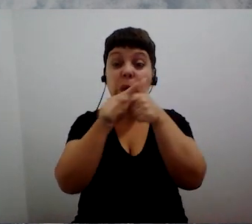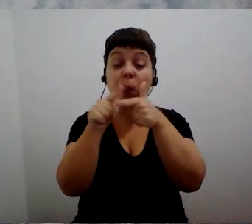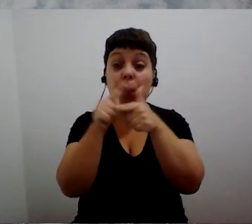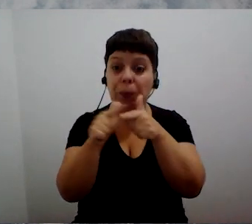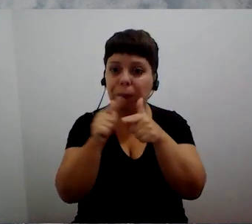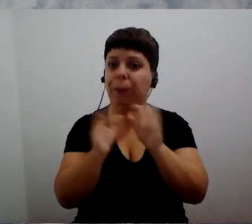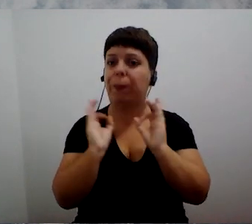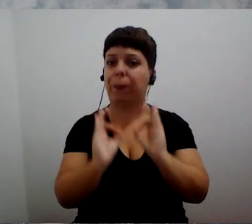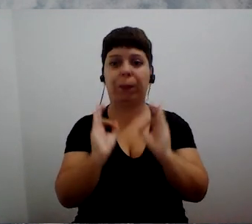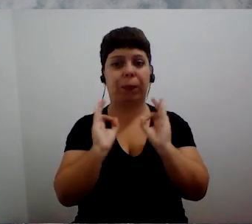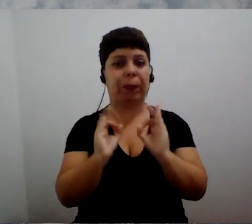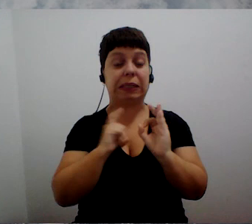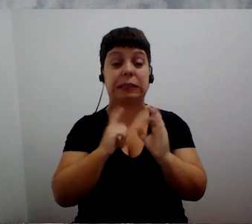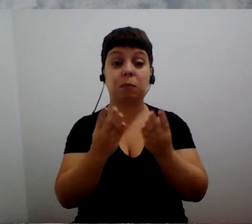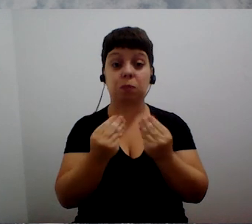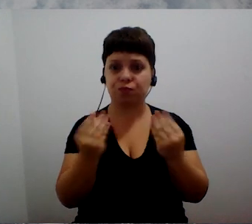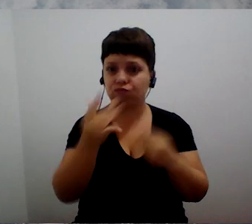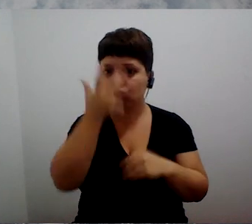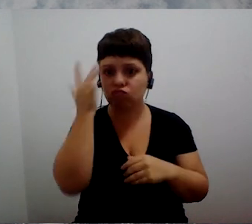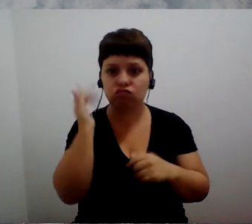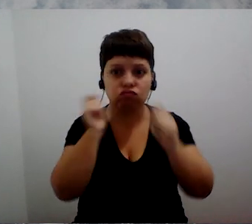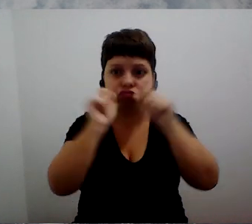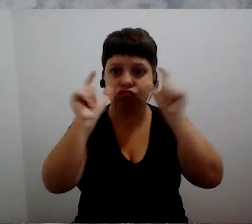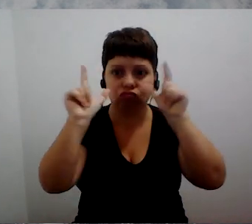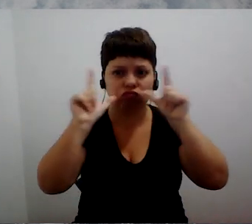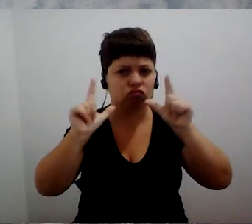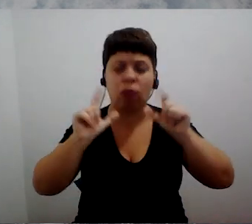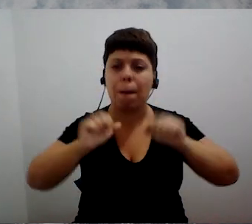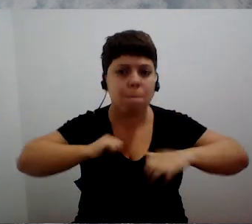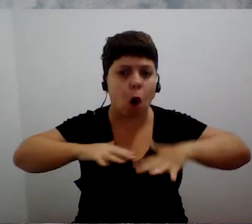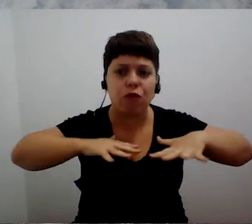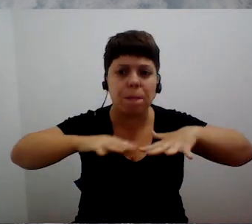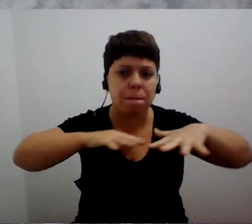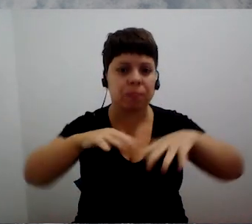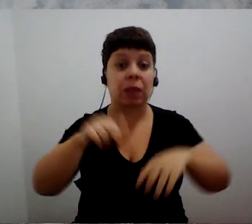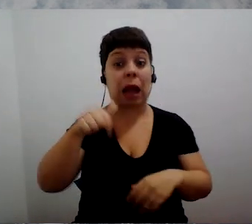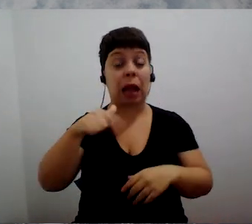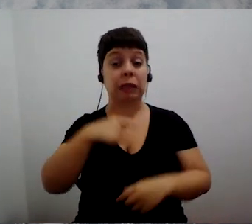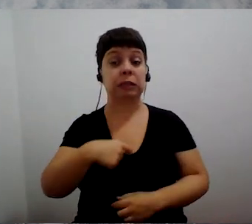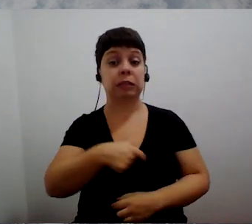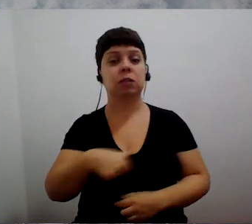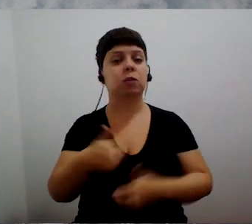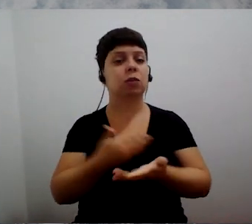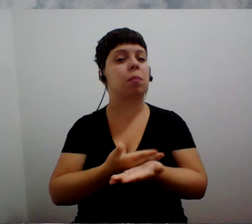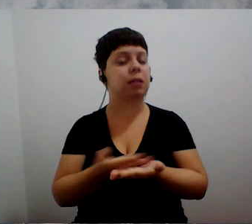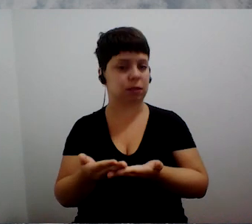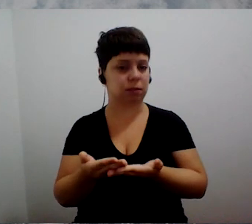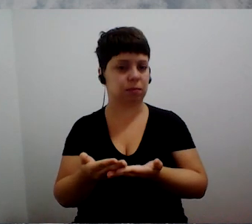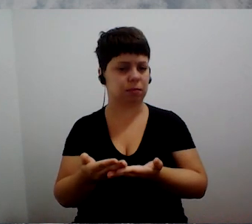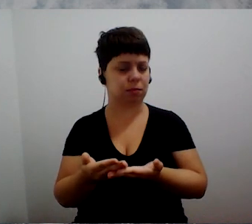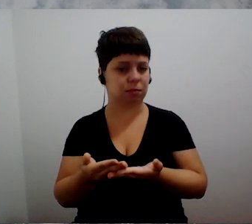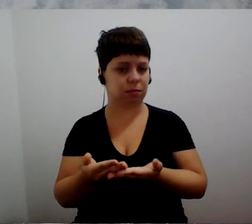as you say, one of the really important issues that a lot of people have become very energized about. And in